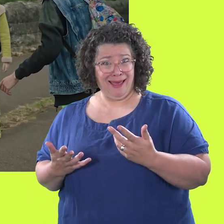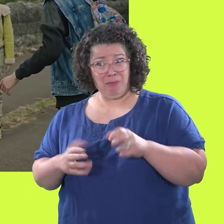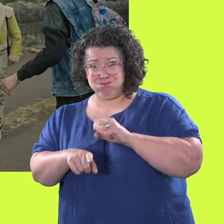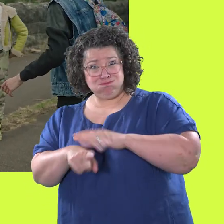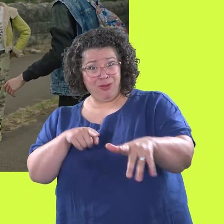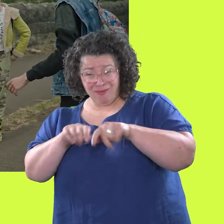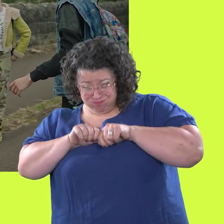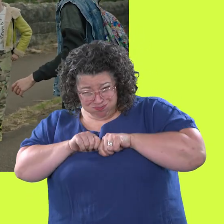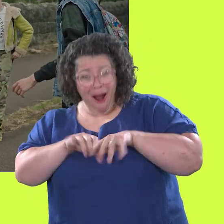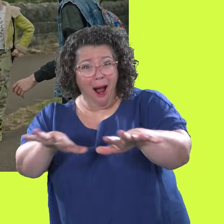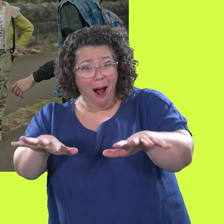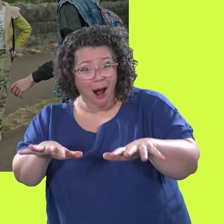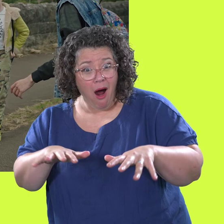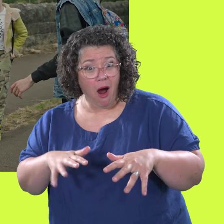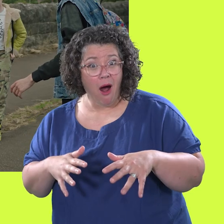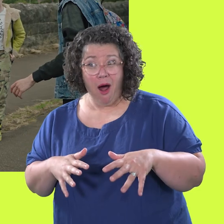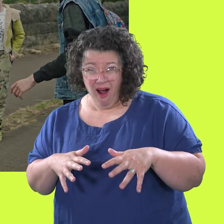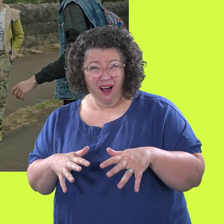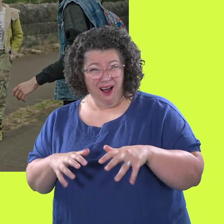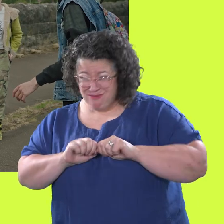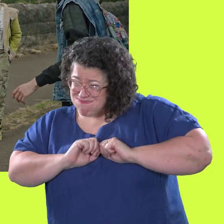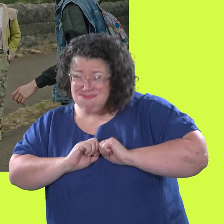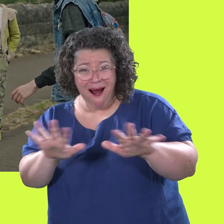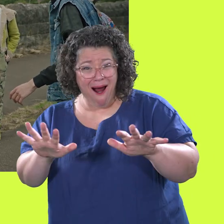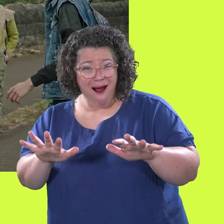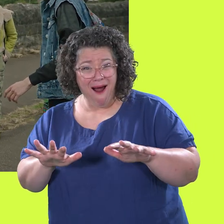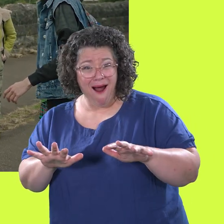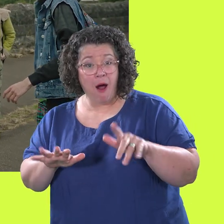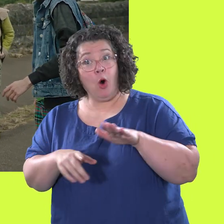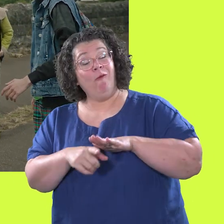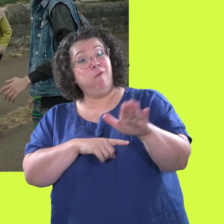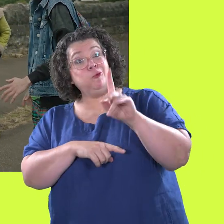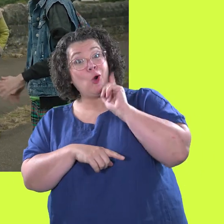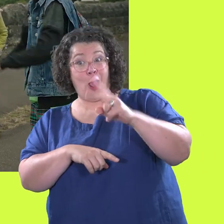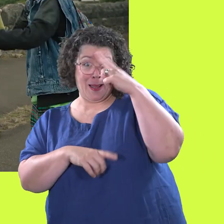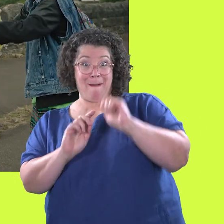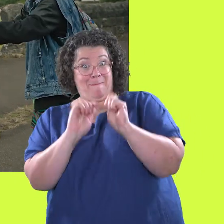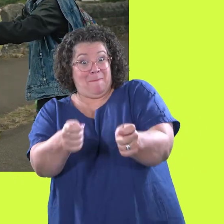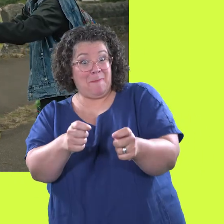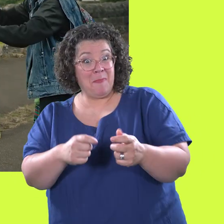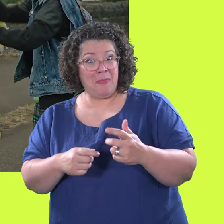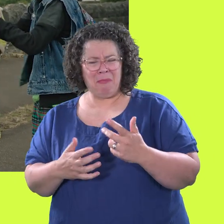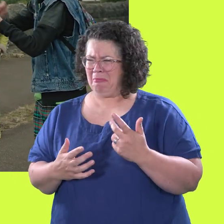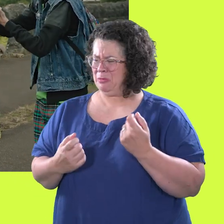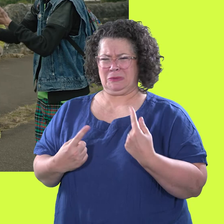viral, that's why. Yeah, you're everywhere. Future girl, that's what they're calling you. Say it, sign the ass.